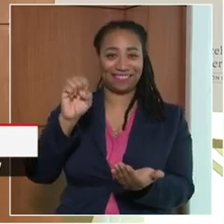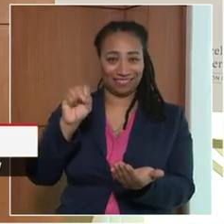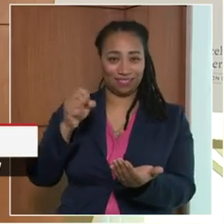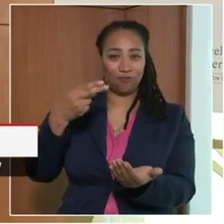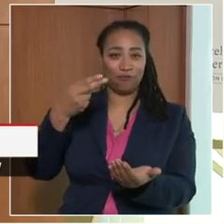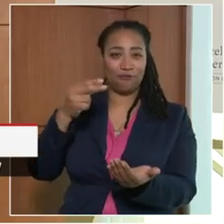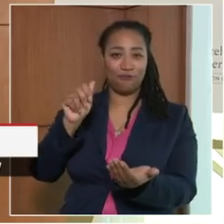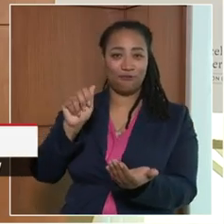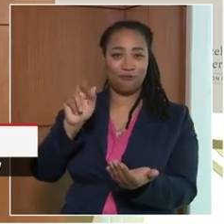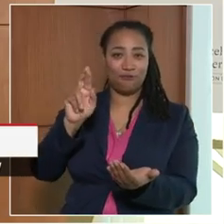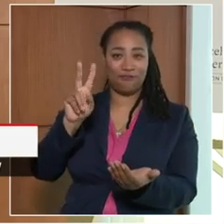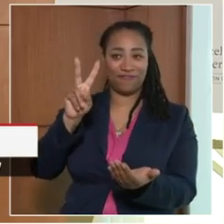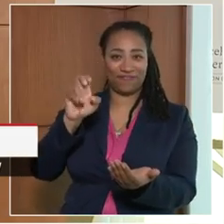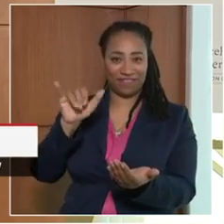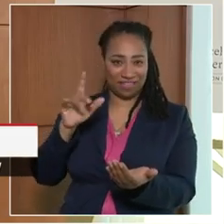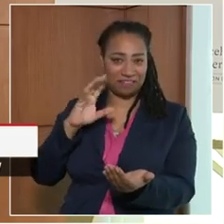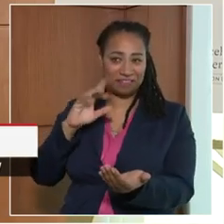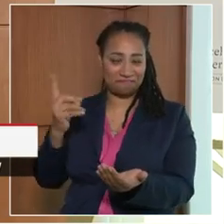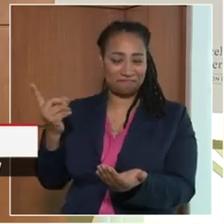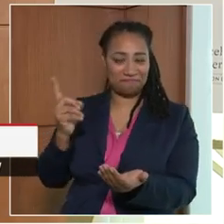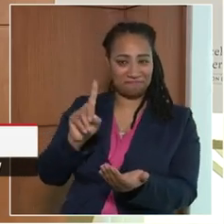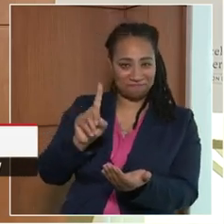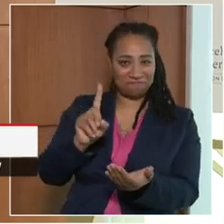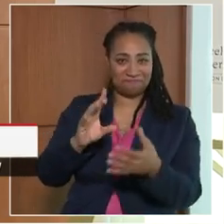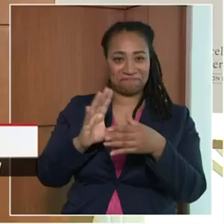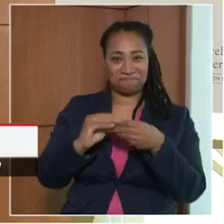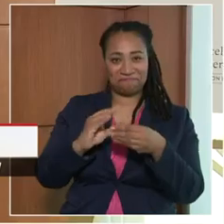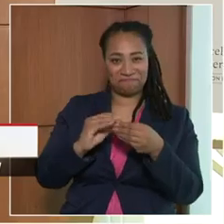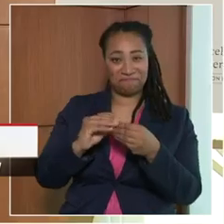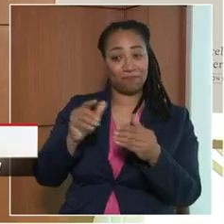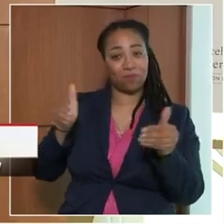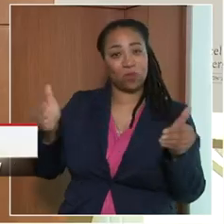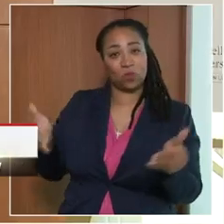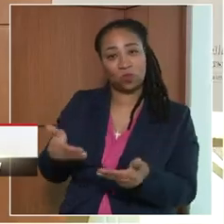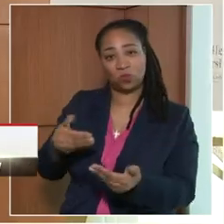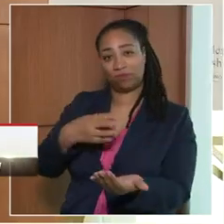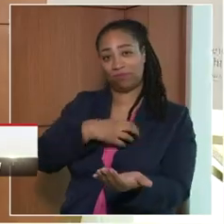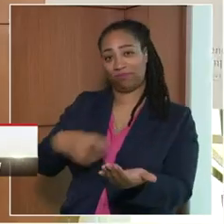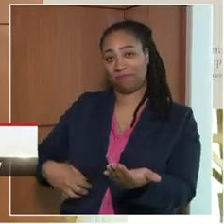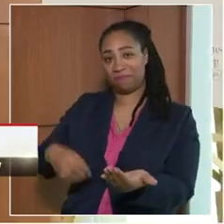also part of the DPR team. Thank you, Jamise. Welcome.